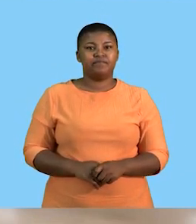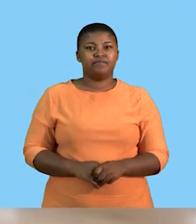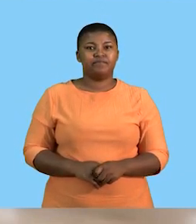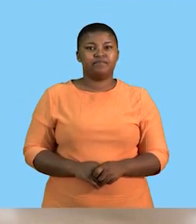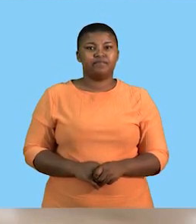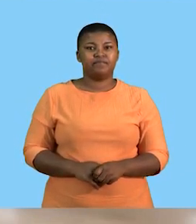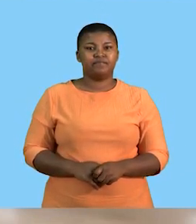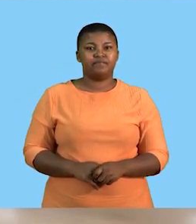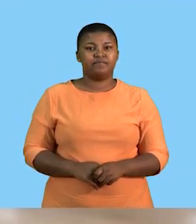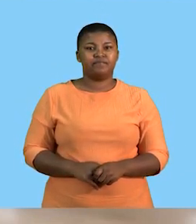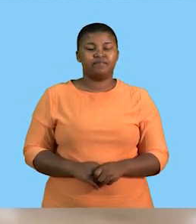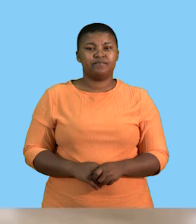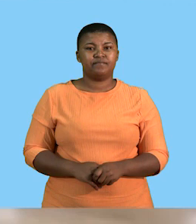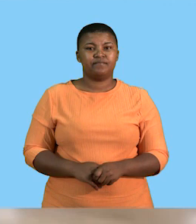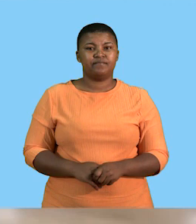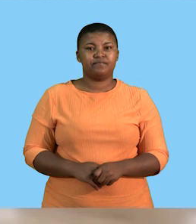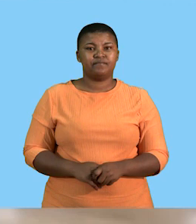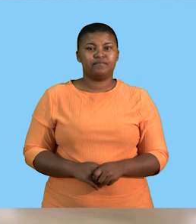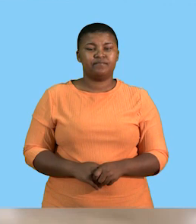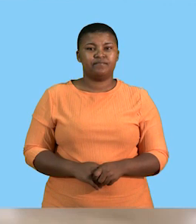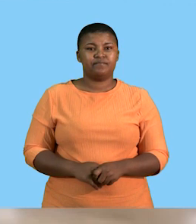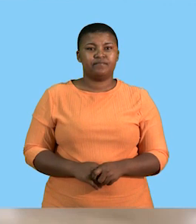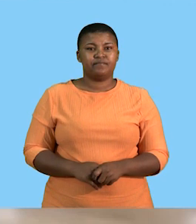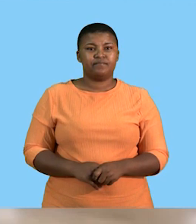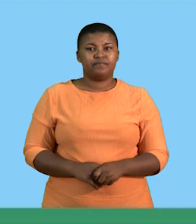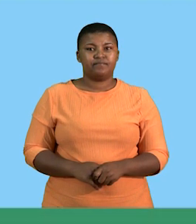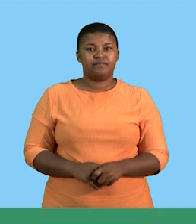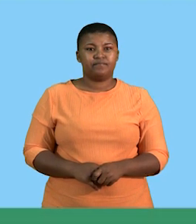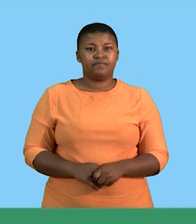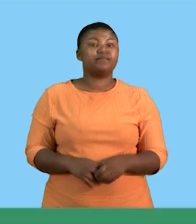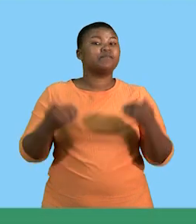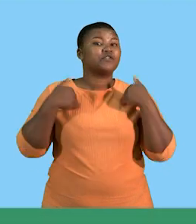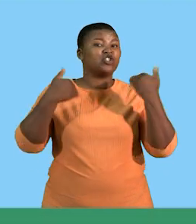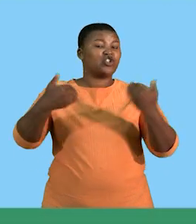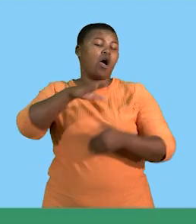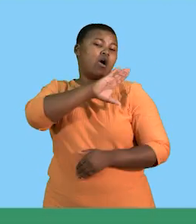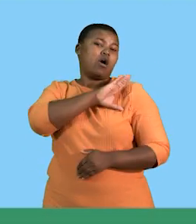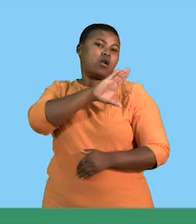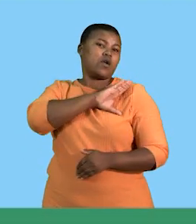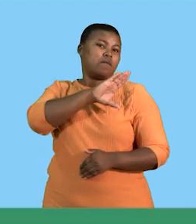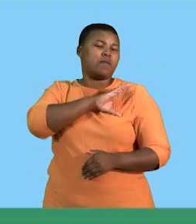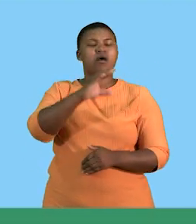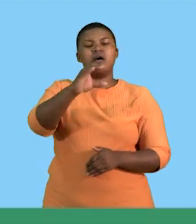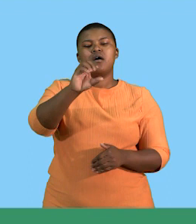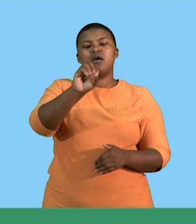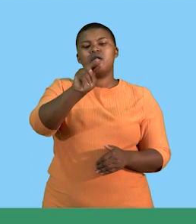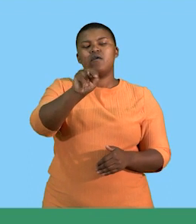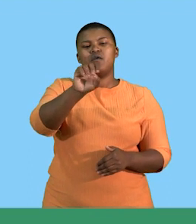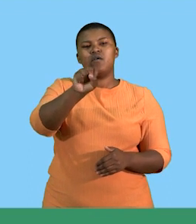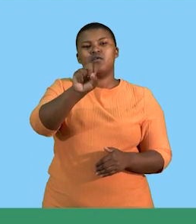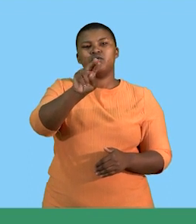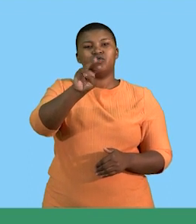consumers. All right, so there's our concept map again, and there we start with consumers.